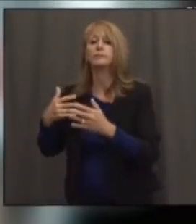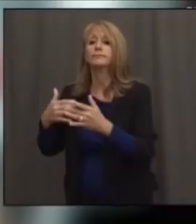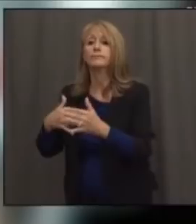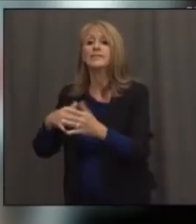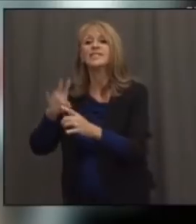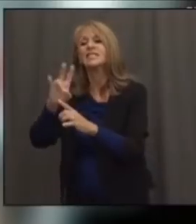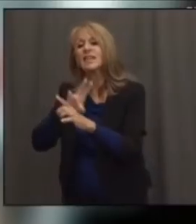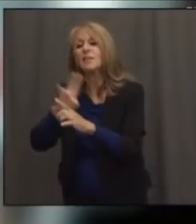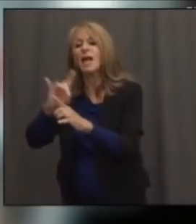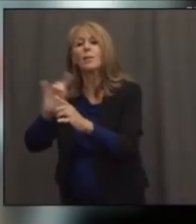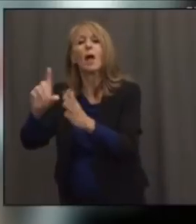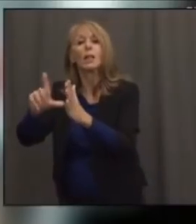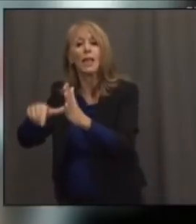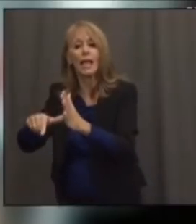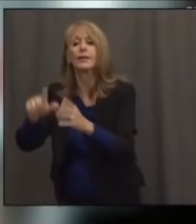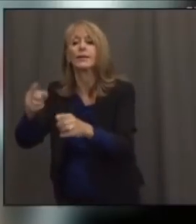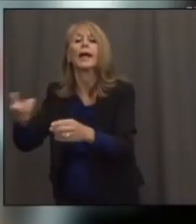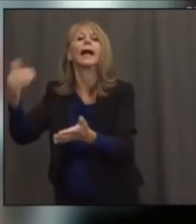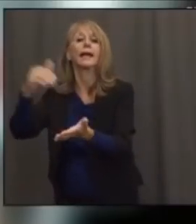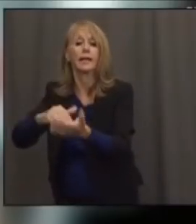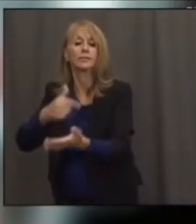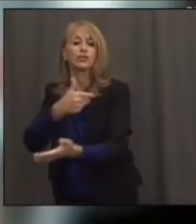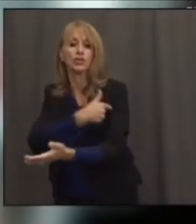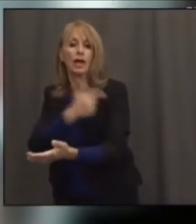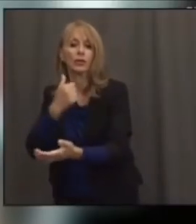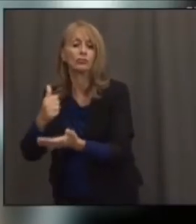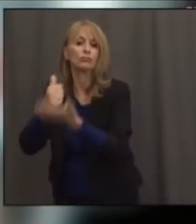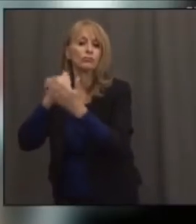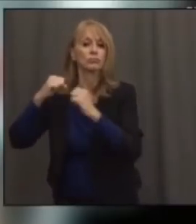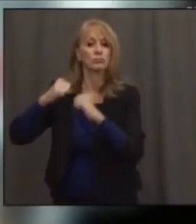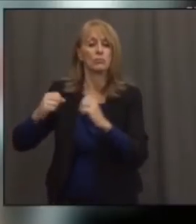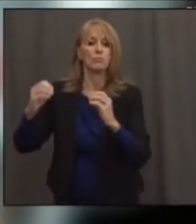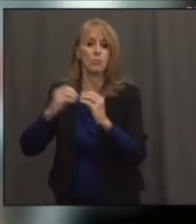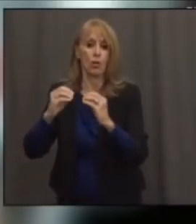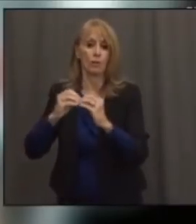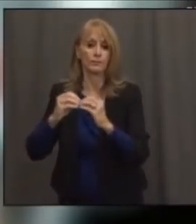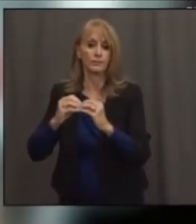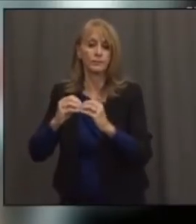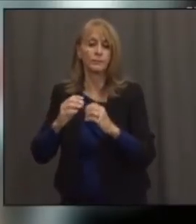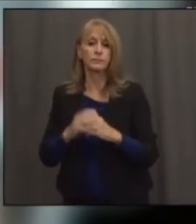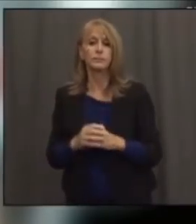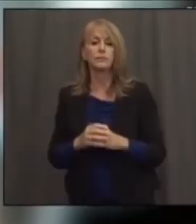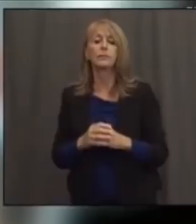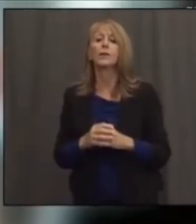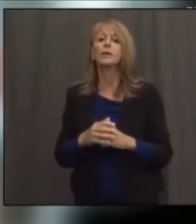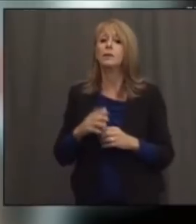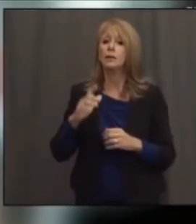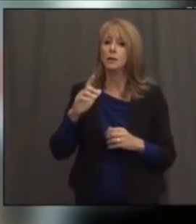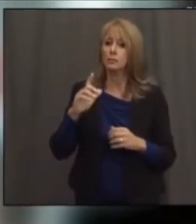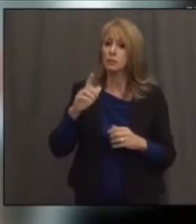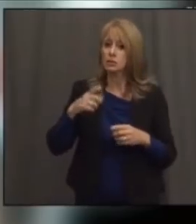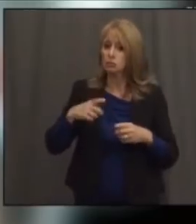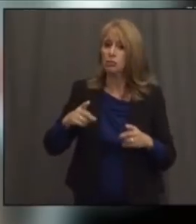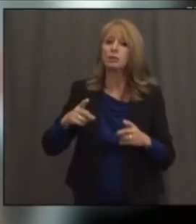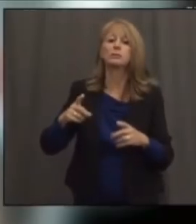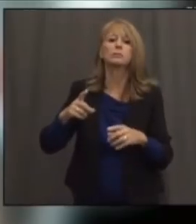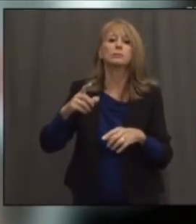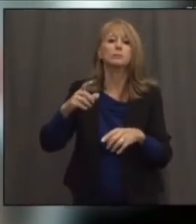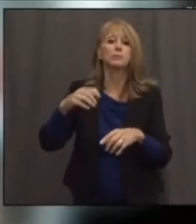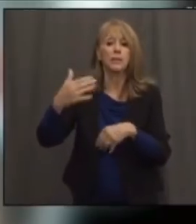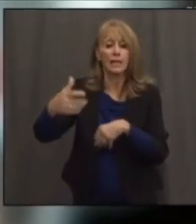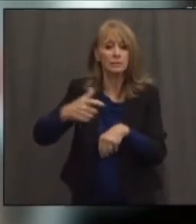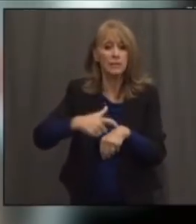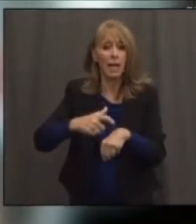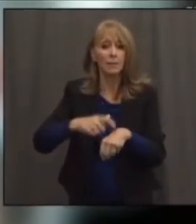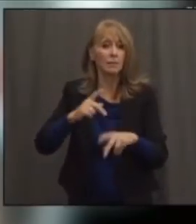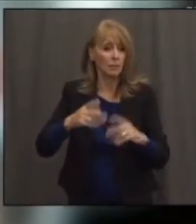is CDC came out with guidance recently that the COVID vaccine could be co-administered with other vaccines, and so I think that's going to facilitate getting